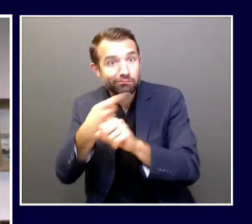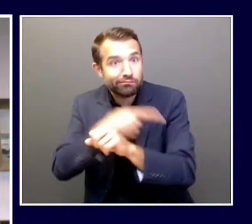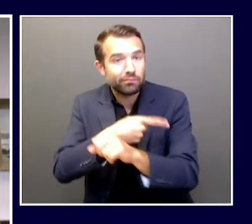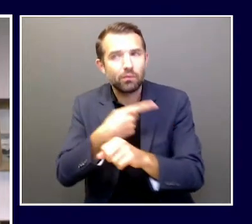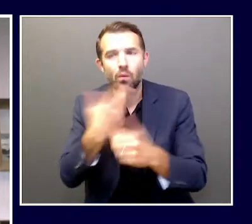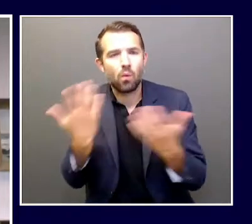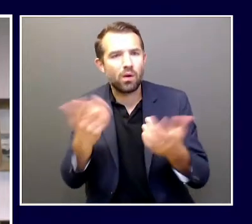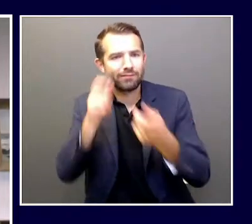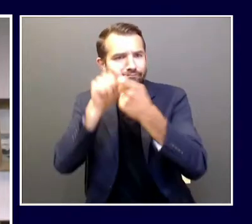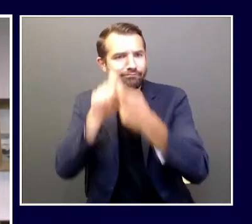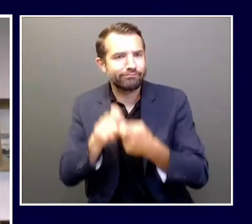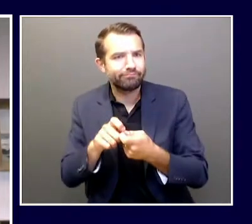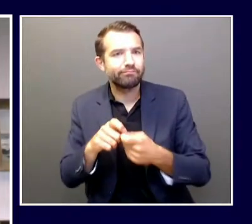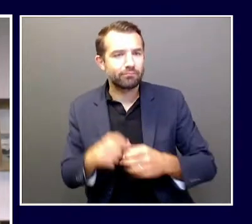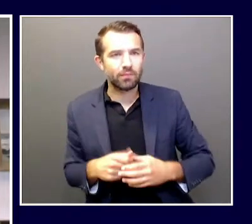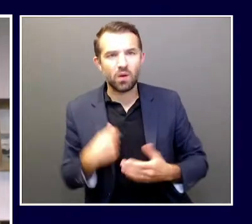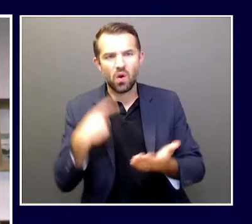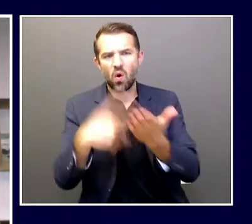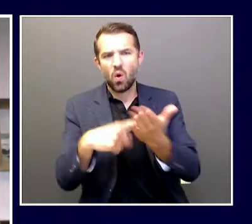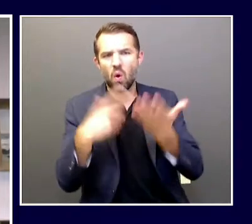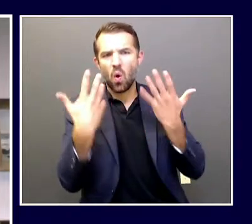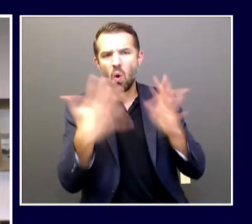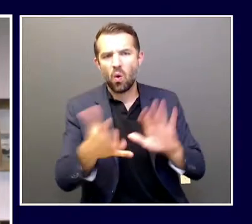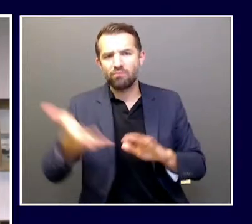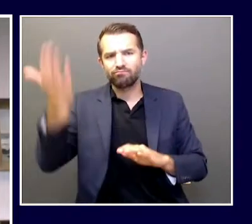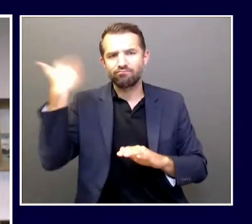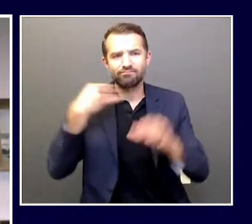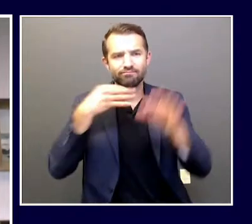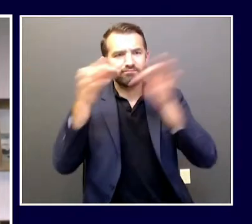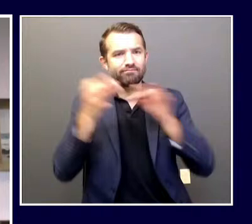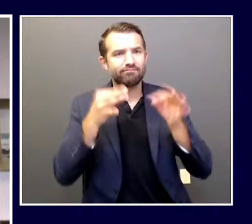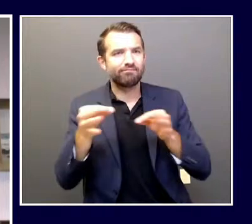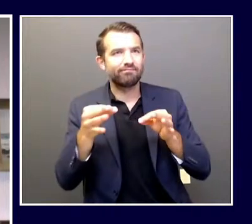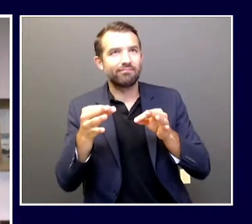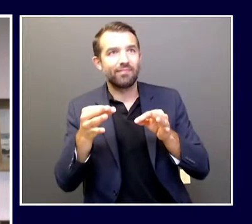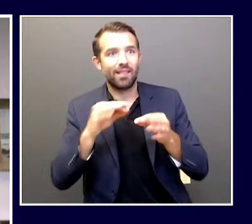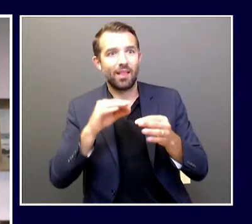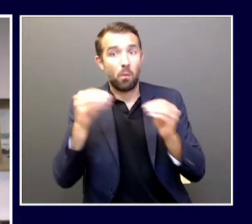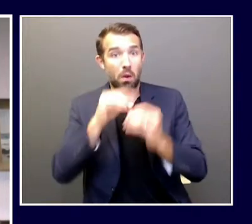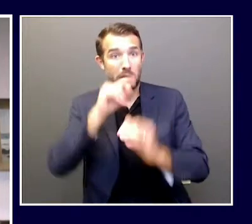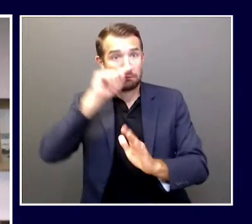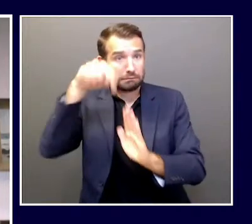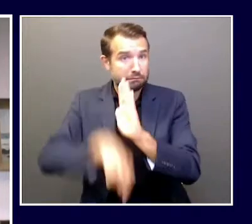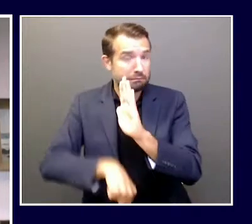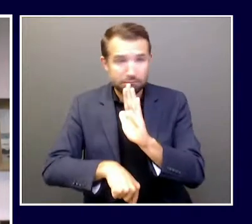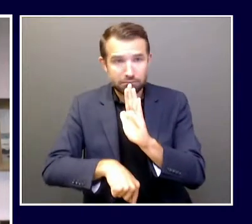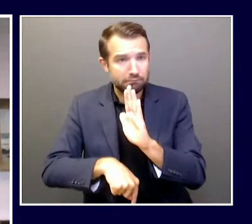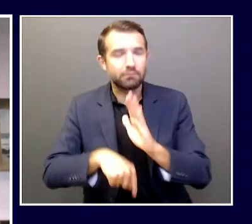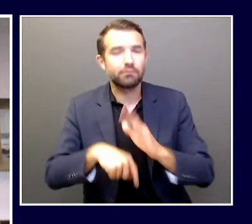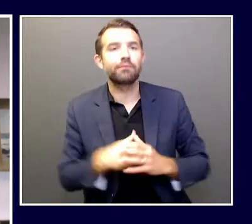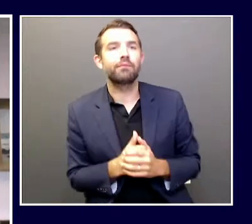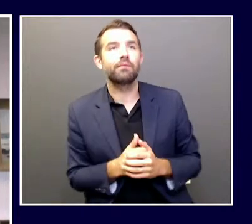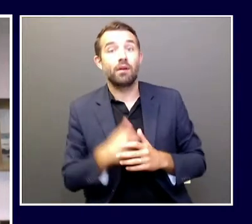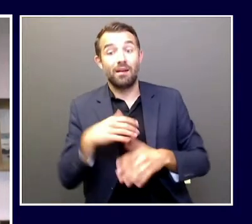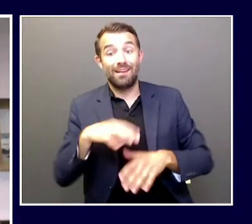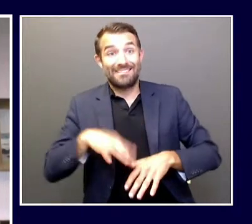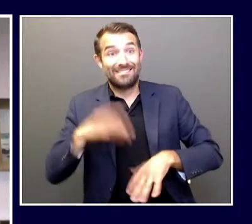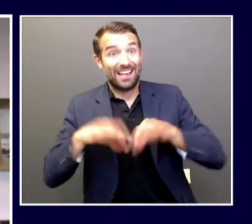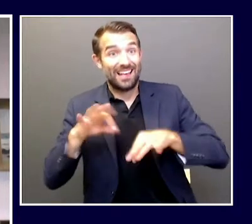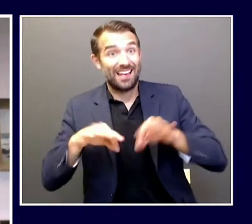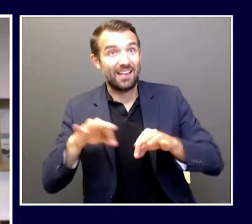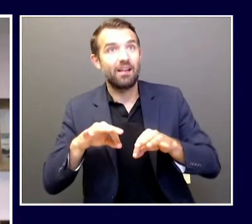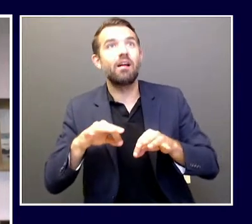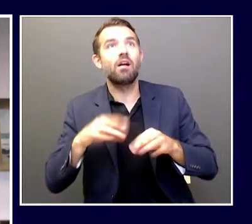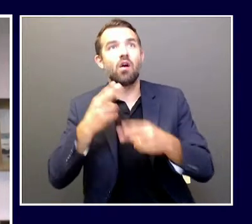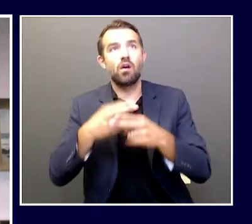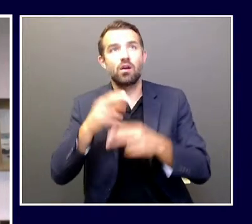an RNA fingerprint on a positive result. We do this sequencing work in partnership with other labs, most